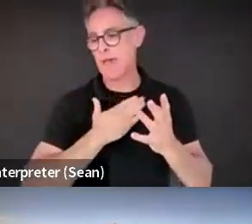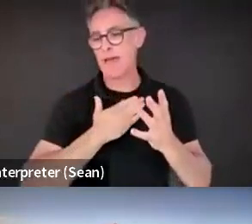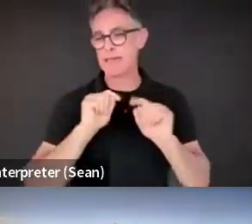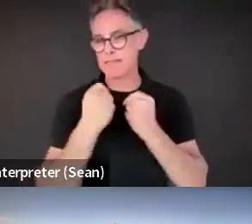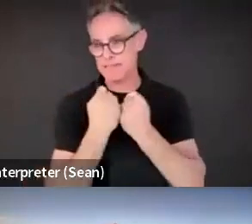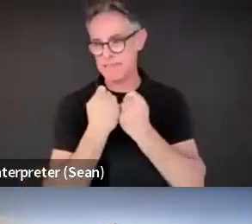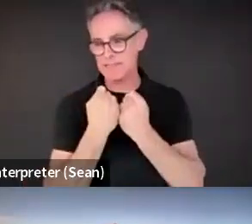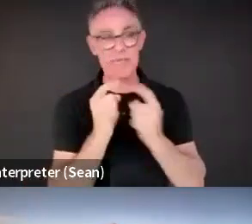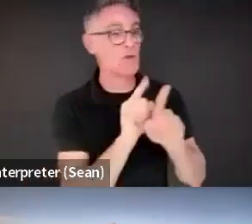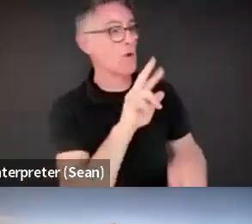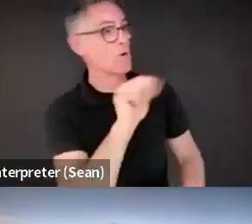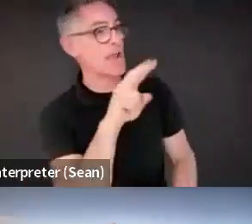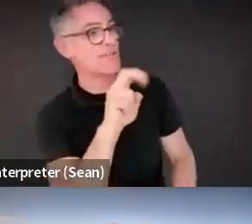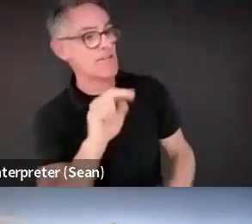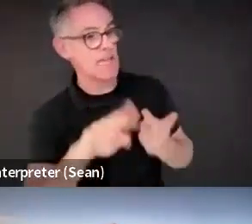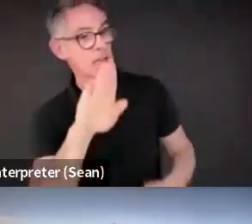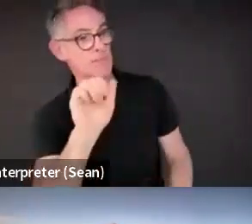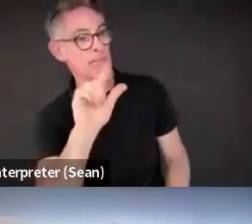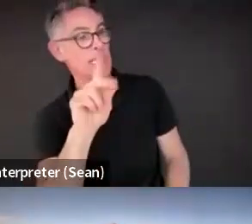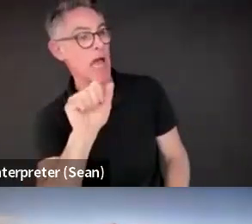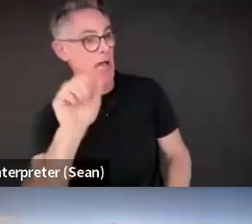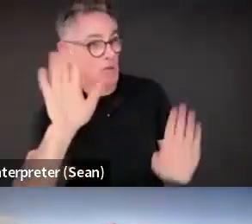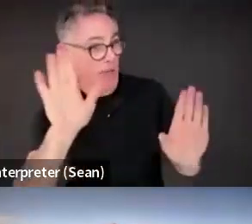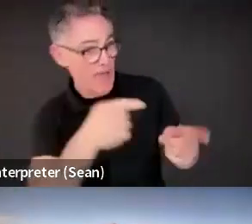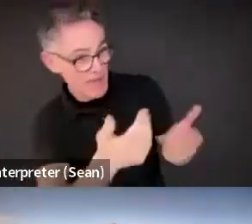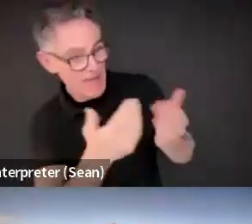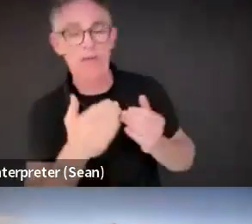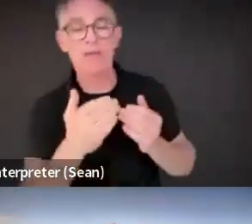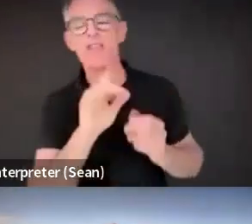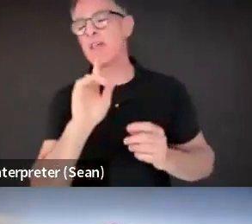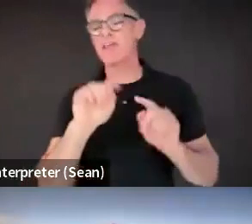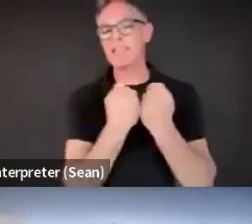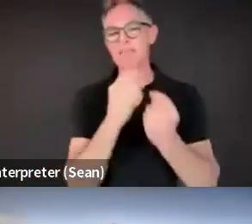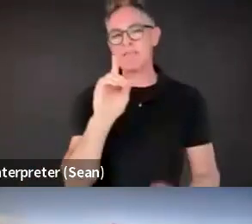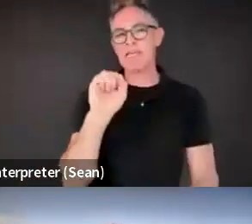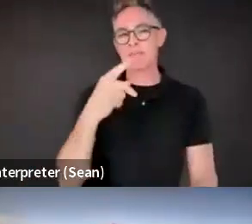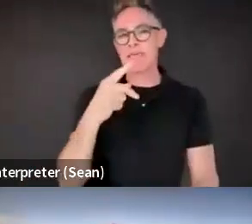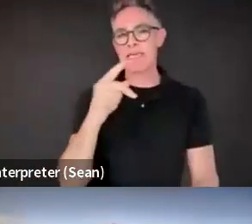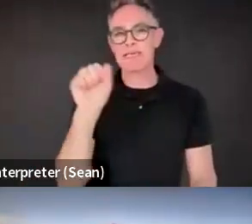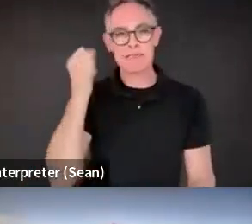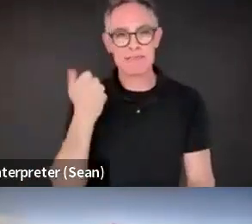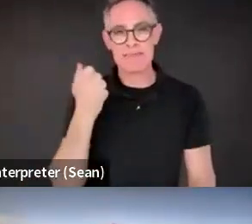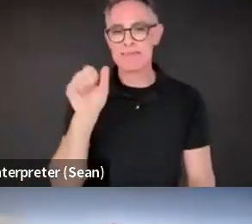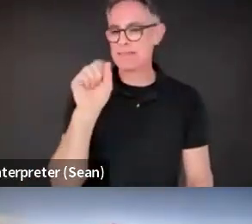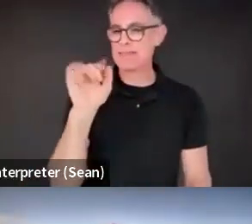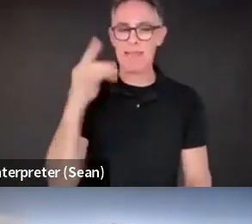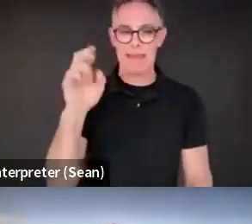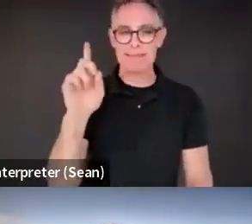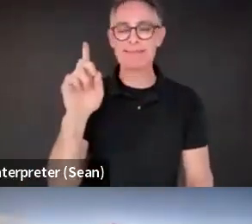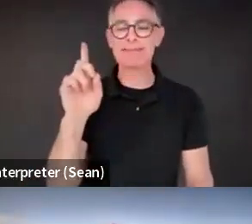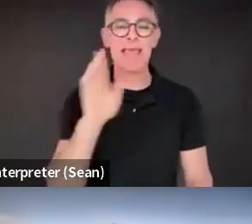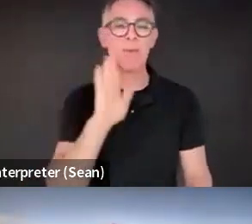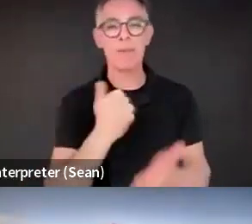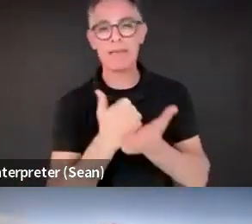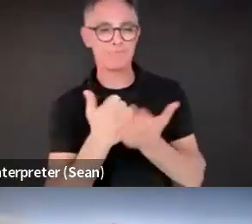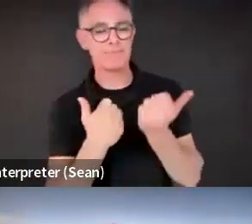and also Raven and Belinda, if you guys want to wave, they're my team of DSP stipend. And they're really going to be supporting us in this, and they